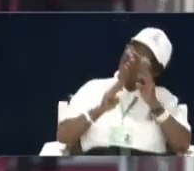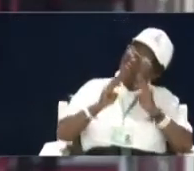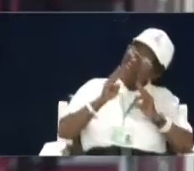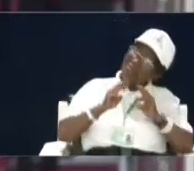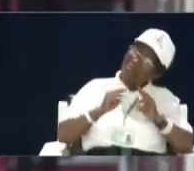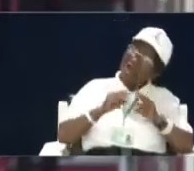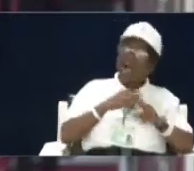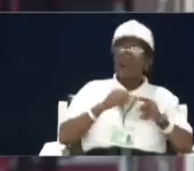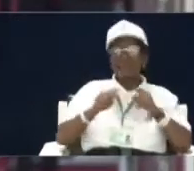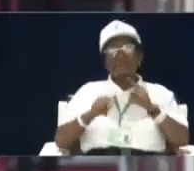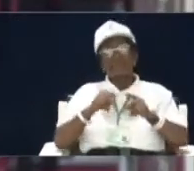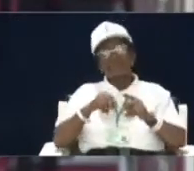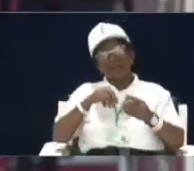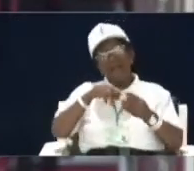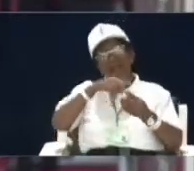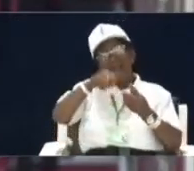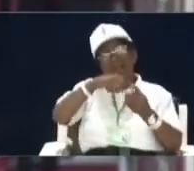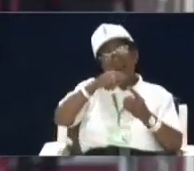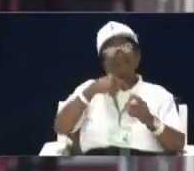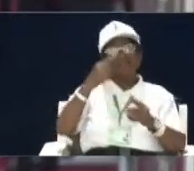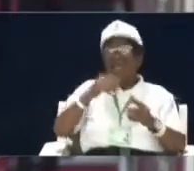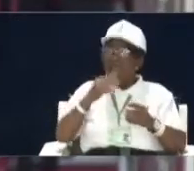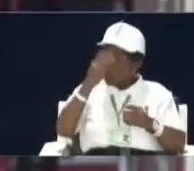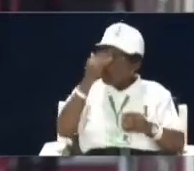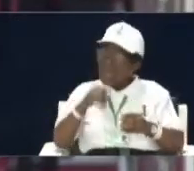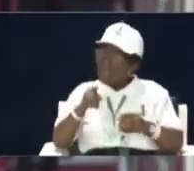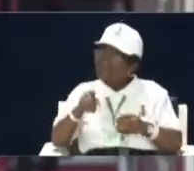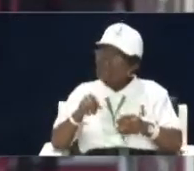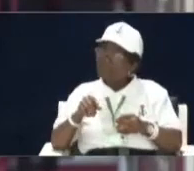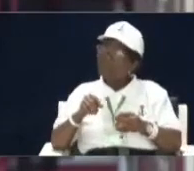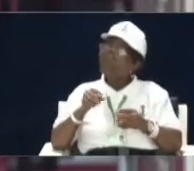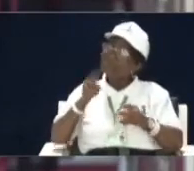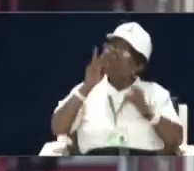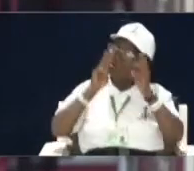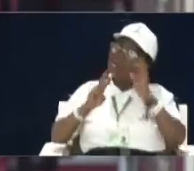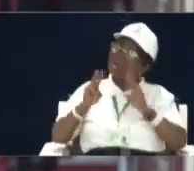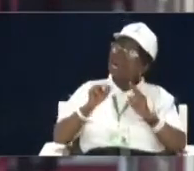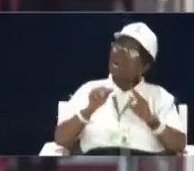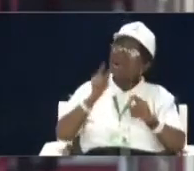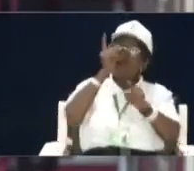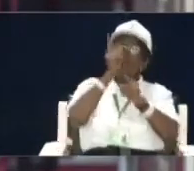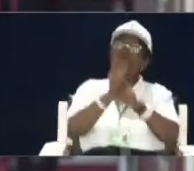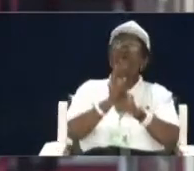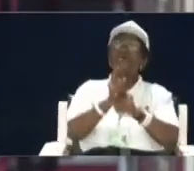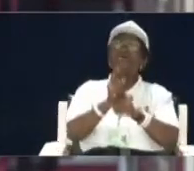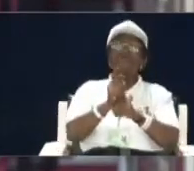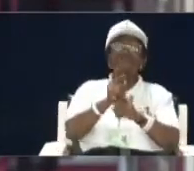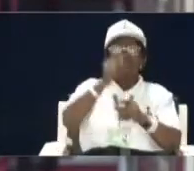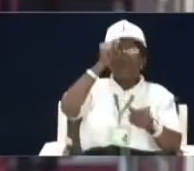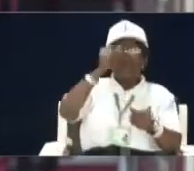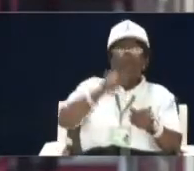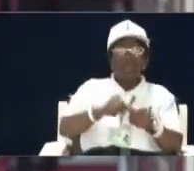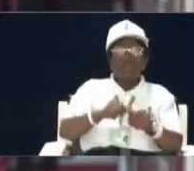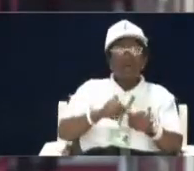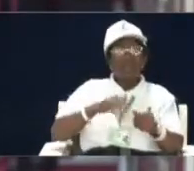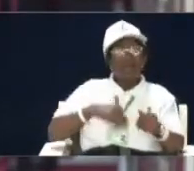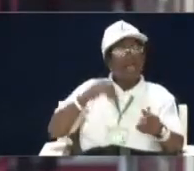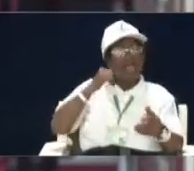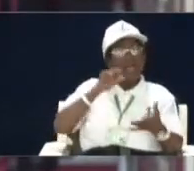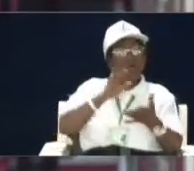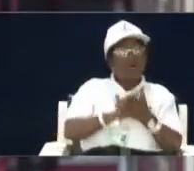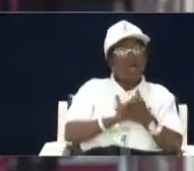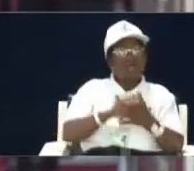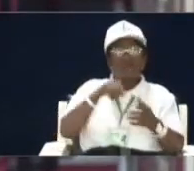crying? Oh, I'm just remembering my wife who died 10 years ago. They say, oh,